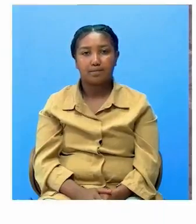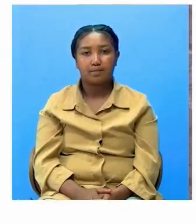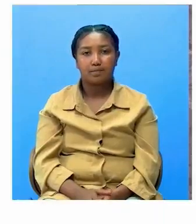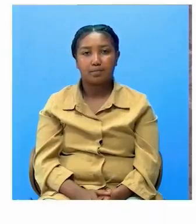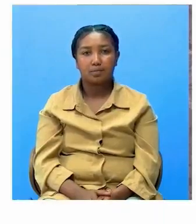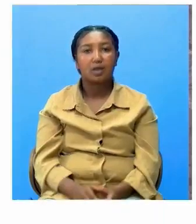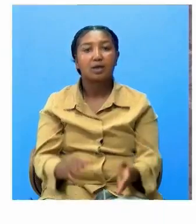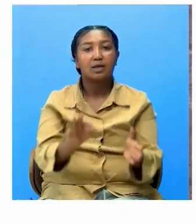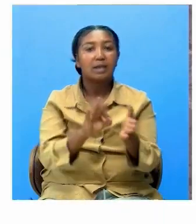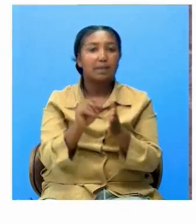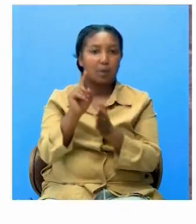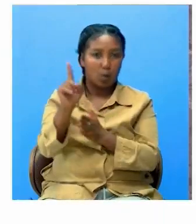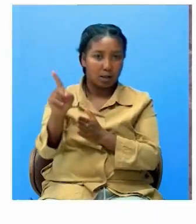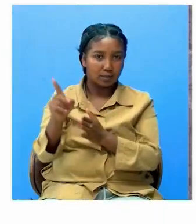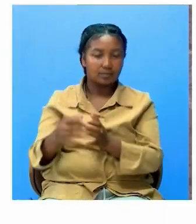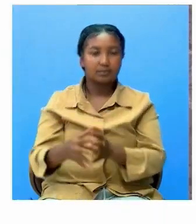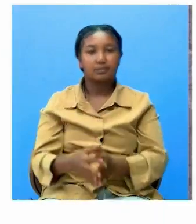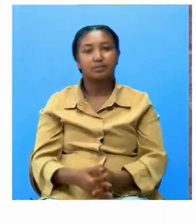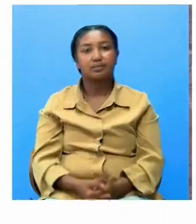Number 1.